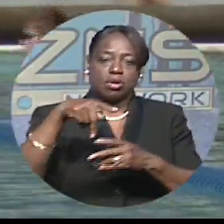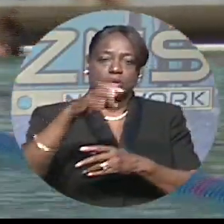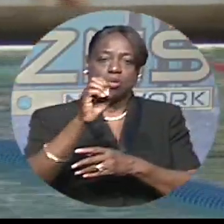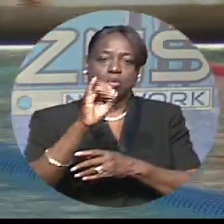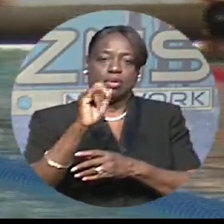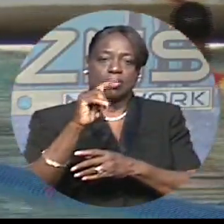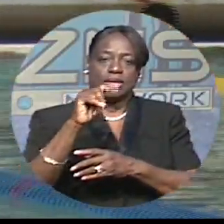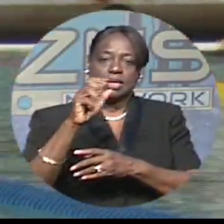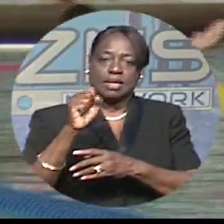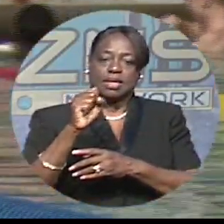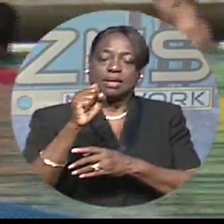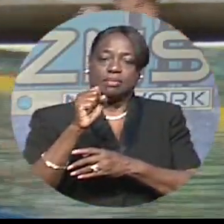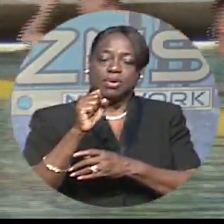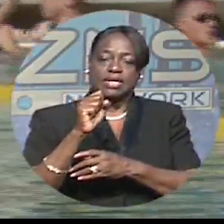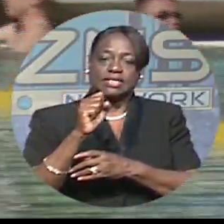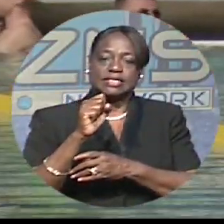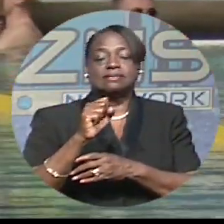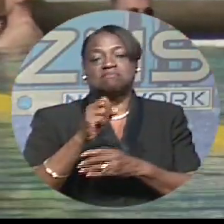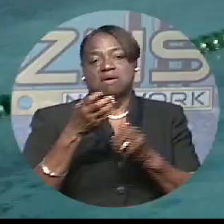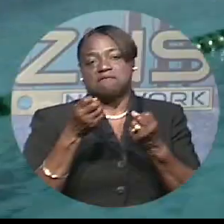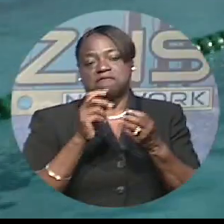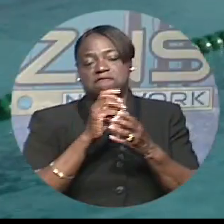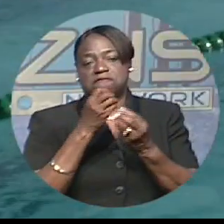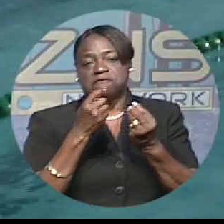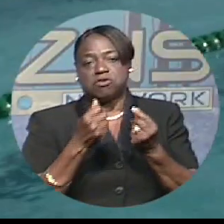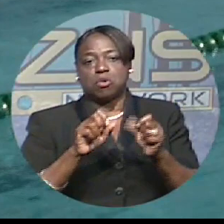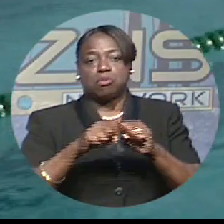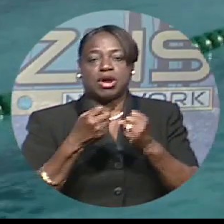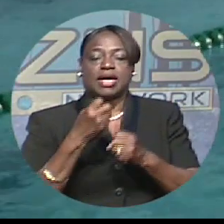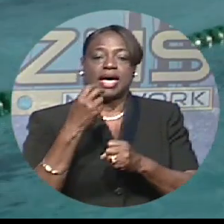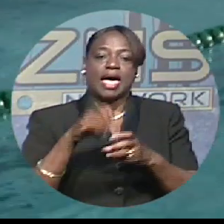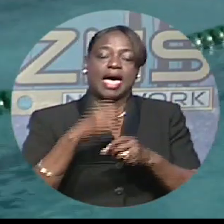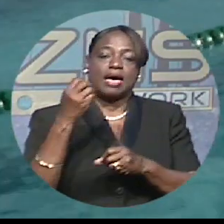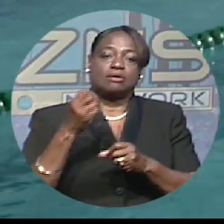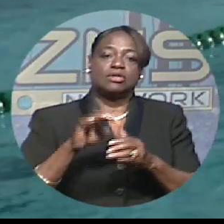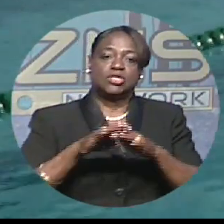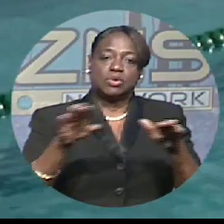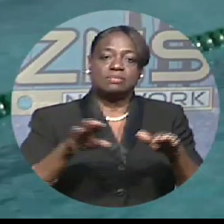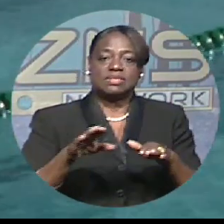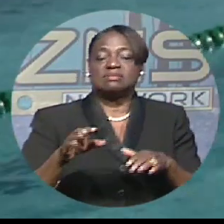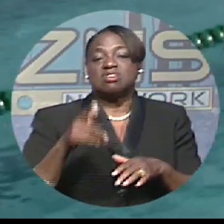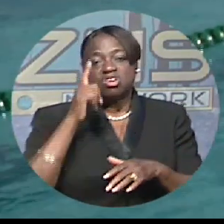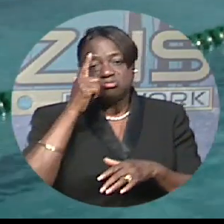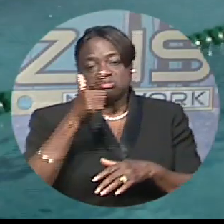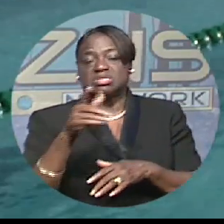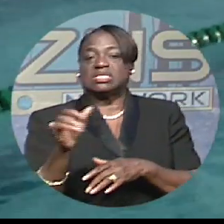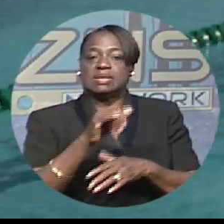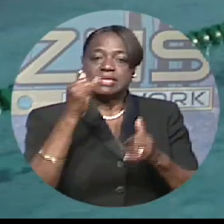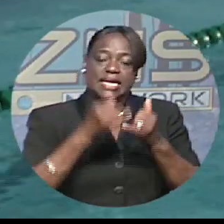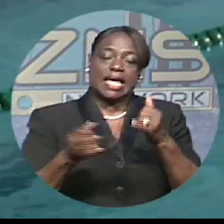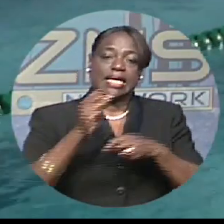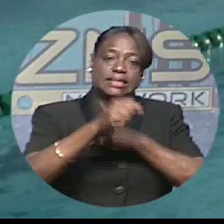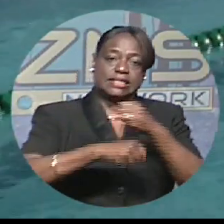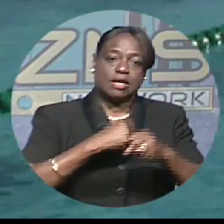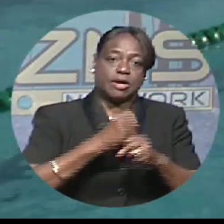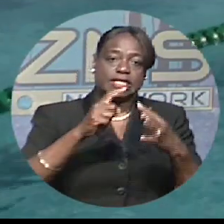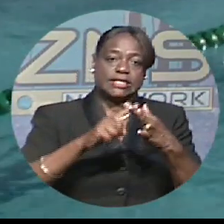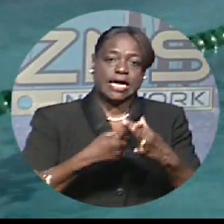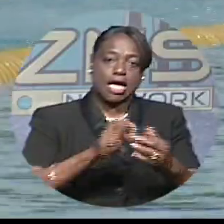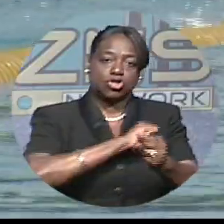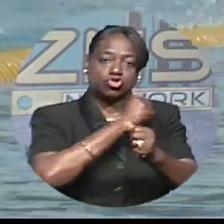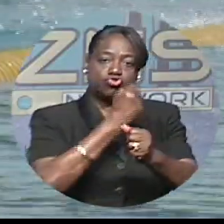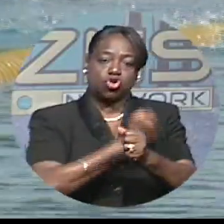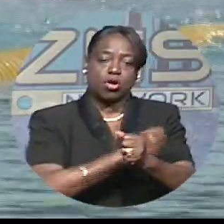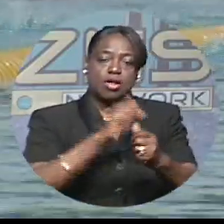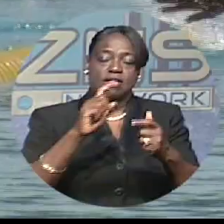call, breakout swims. So going down there, it looks pretty much like a battle like last year. And we're looking at starting off strong in the first day, see if we can